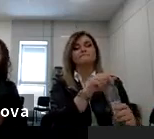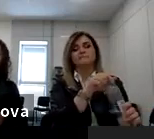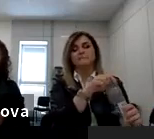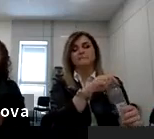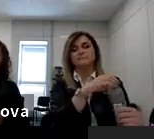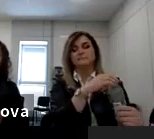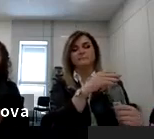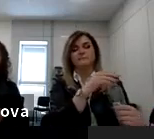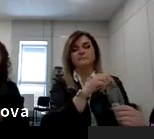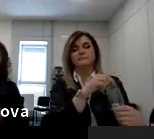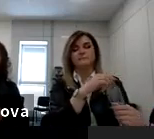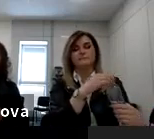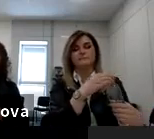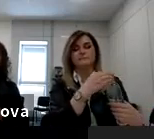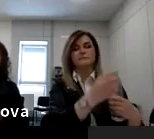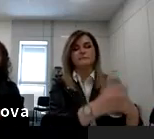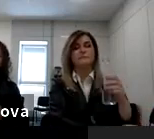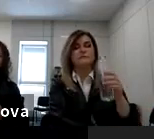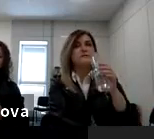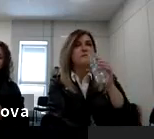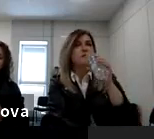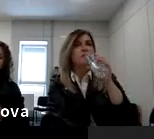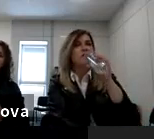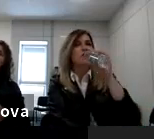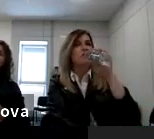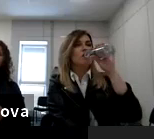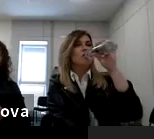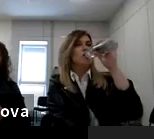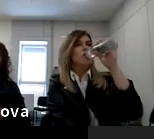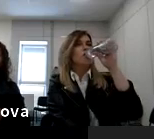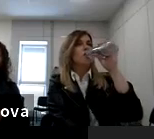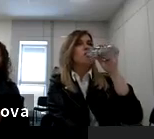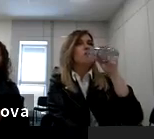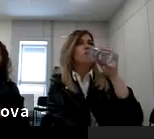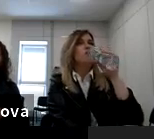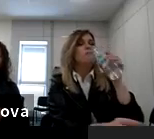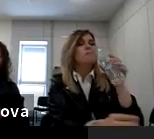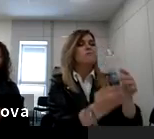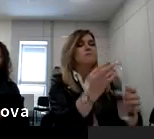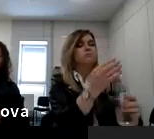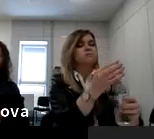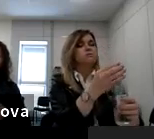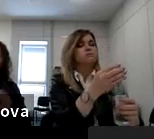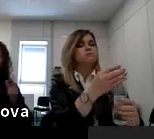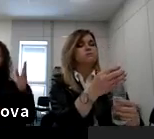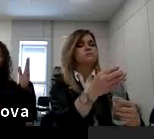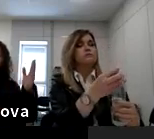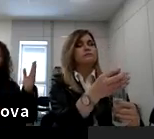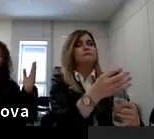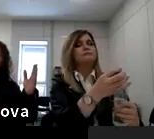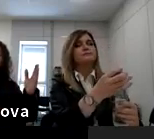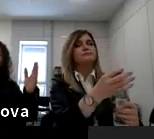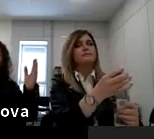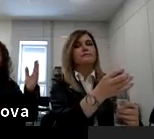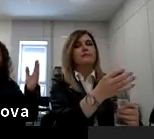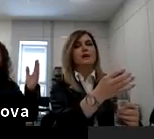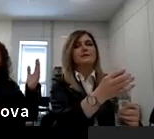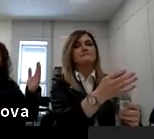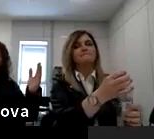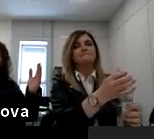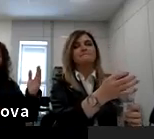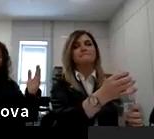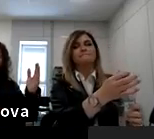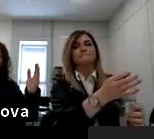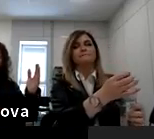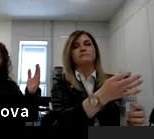because from different distance you will see the different effect. If your INTITube will be